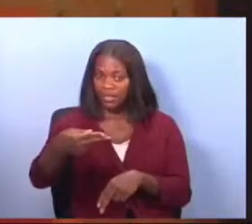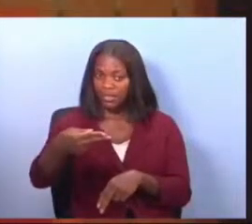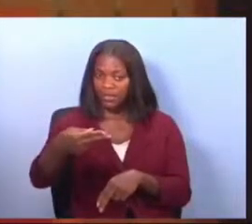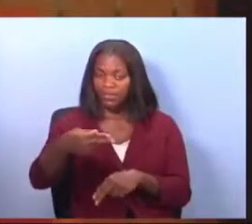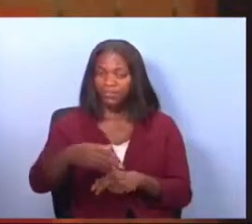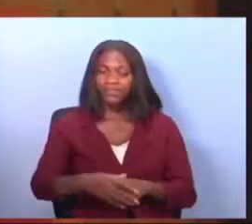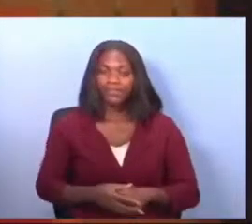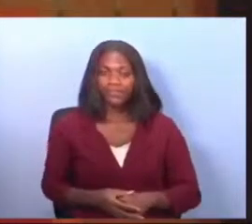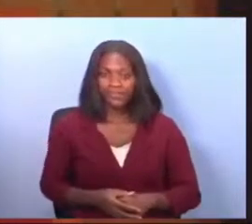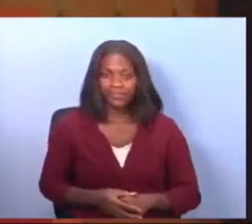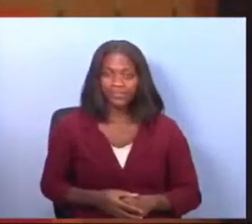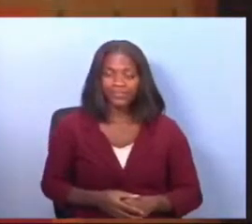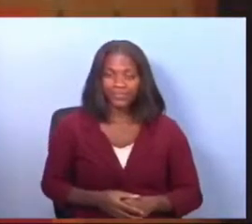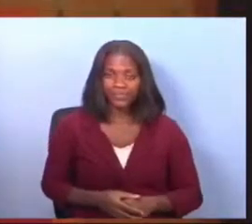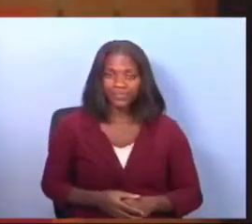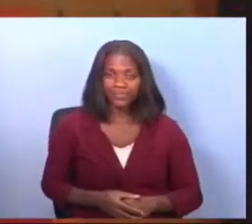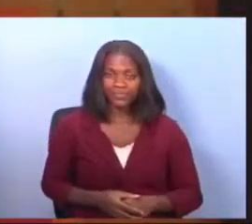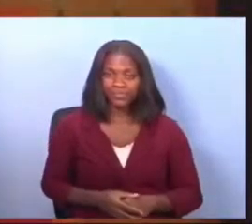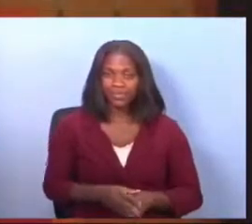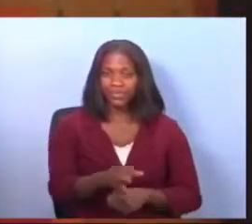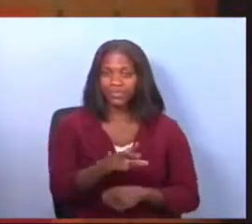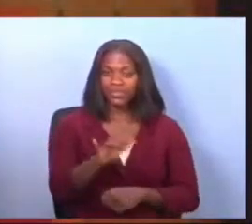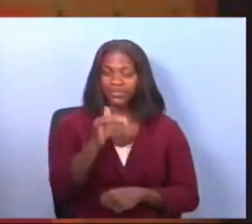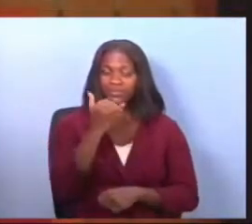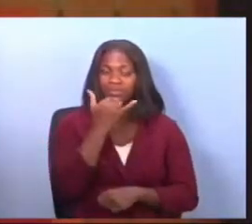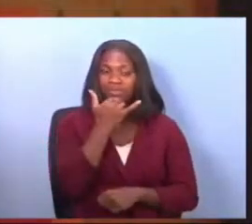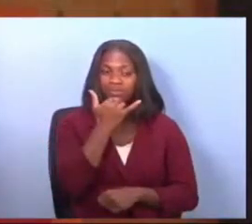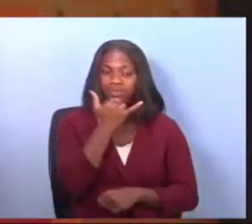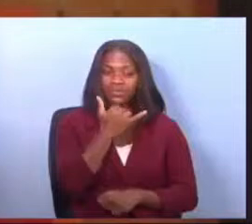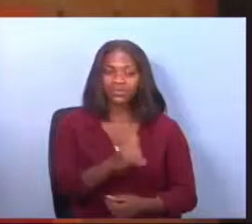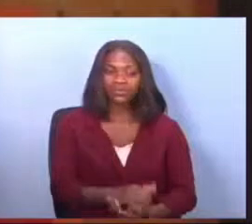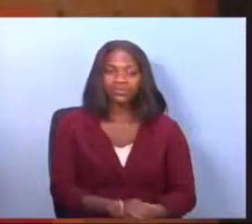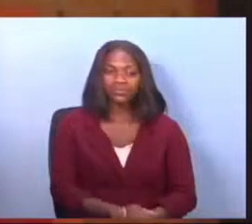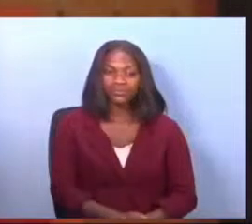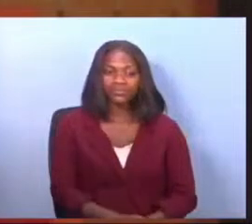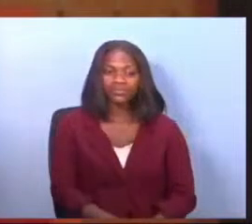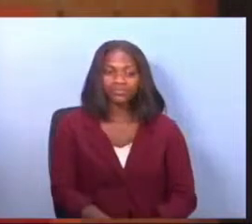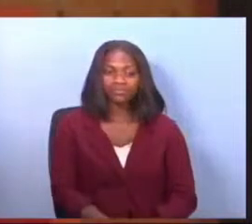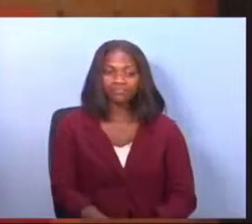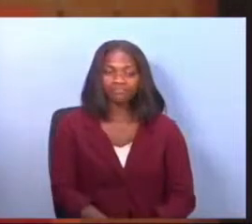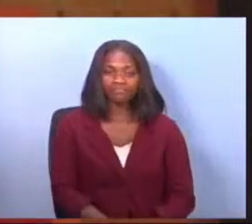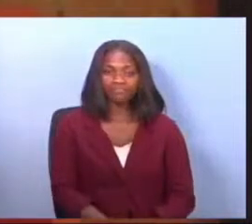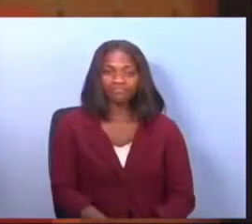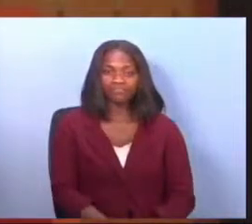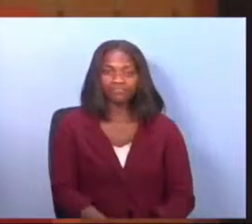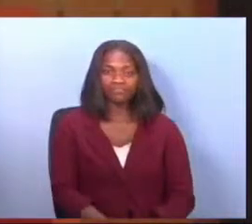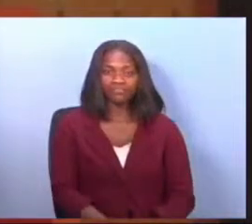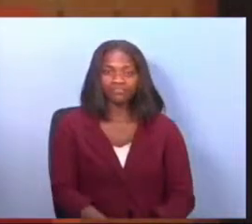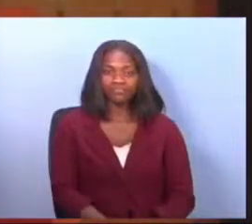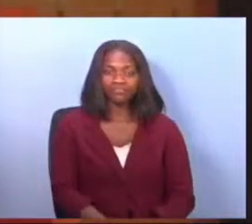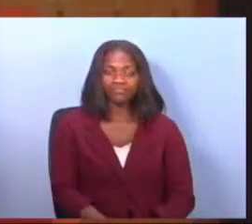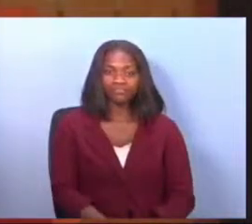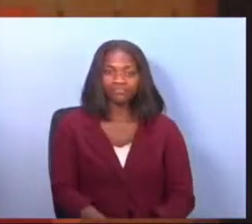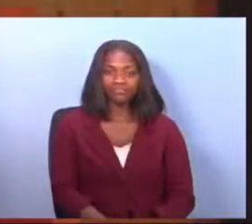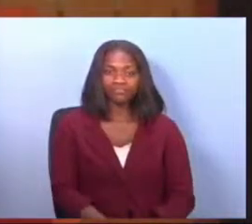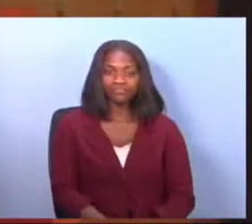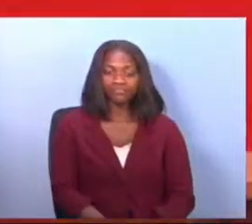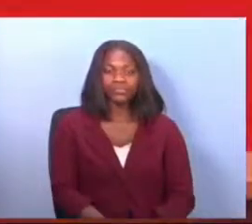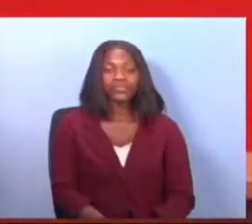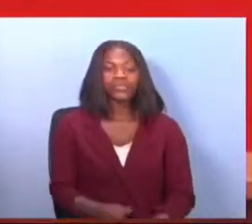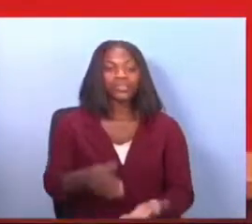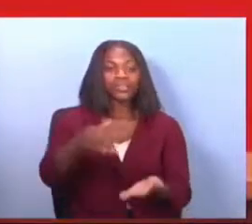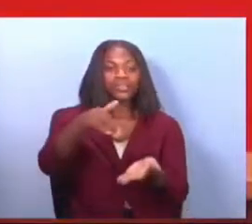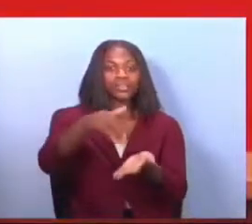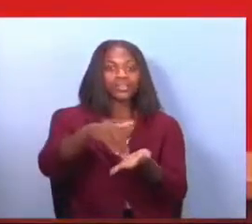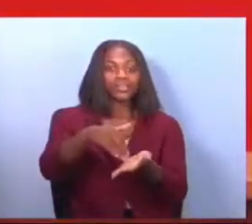other Anabas. I consequentially direct that any member who has a problem with